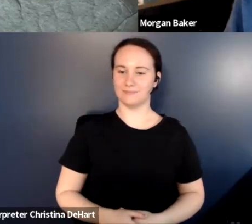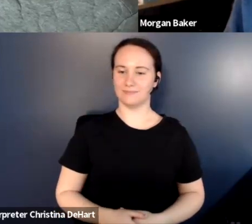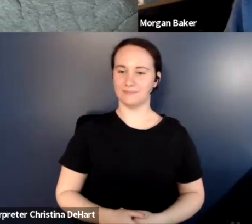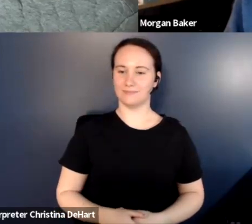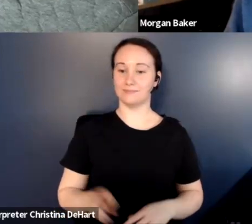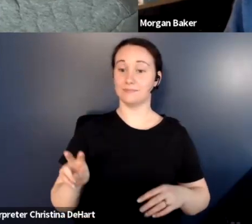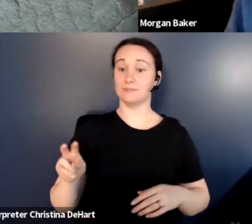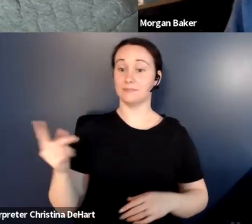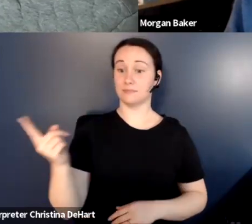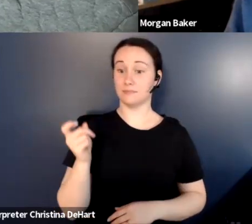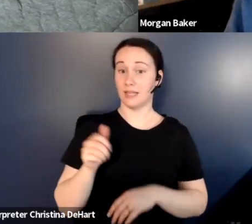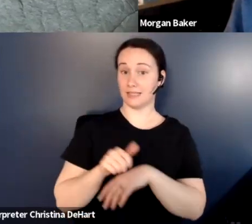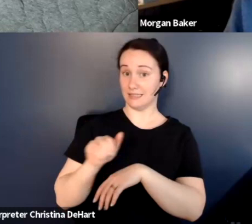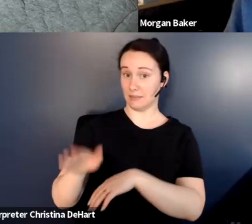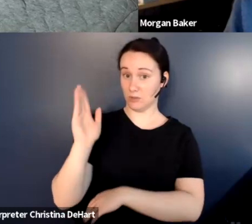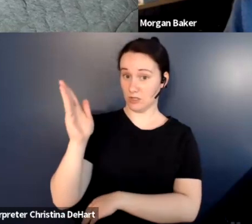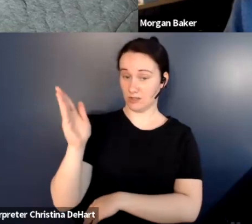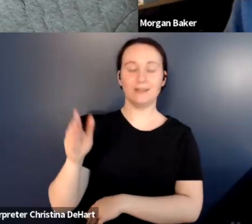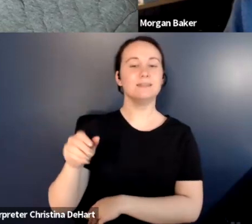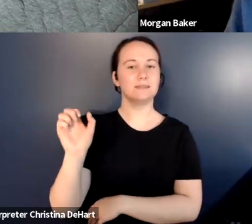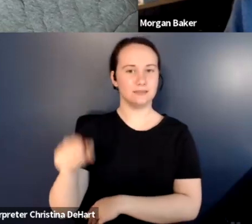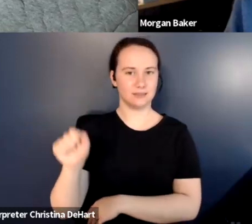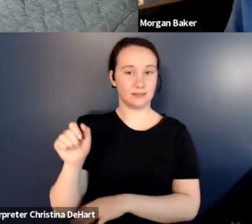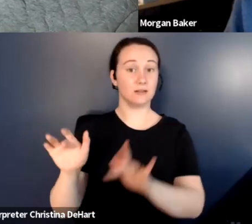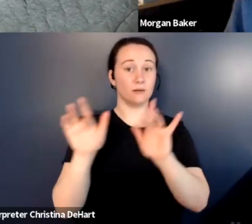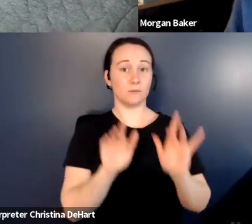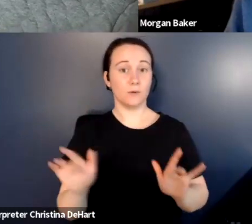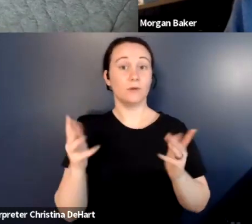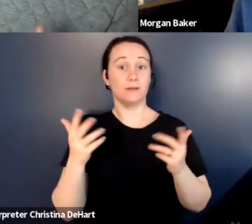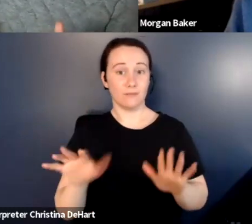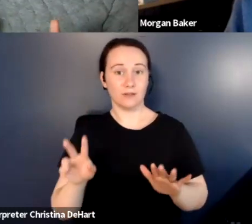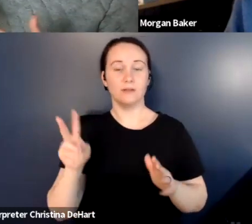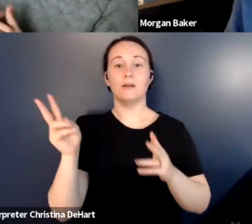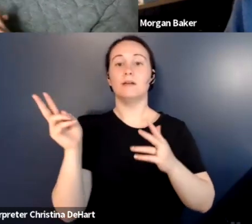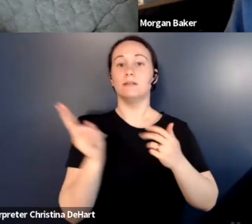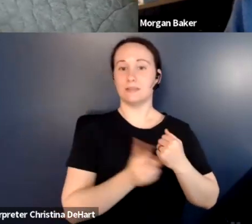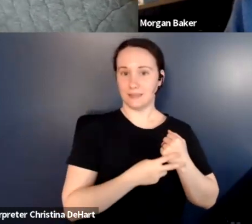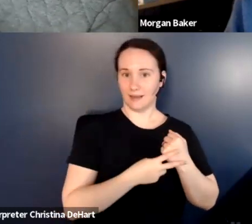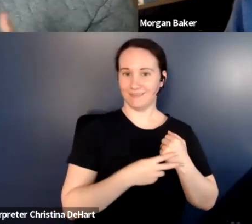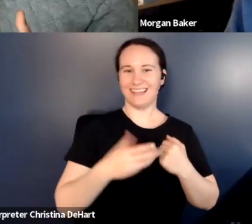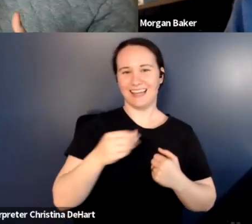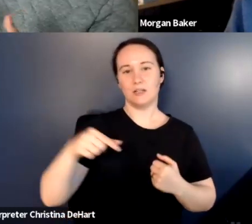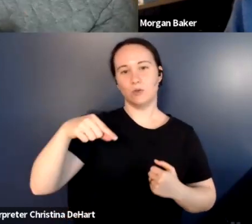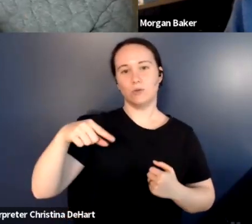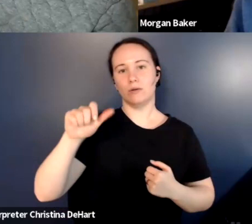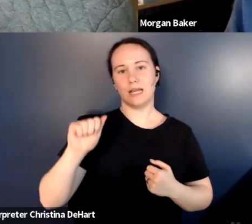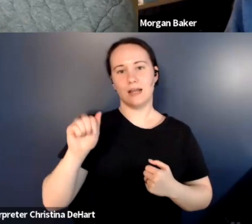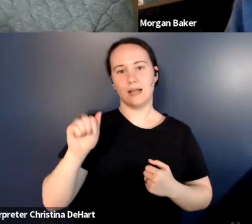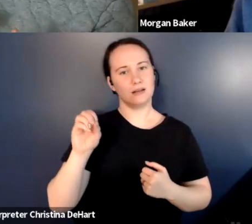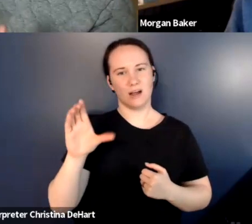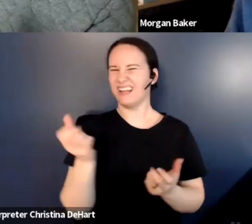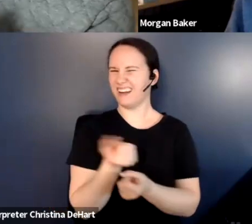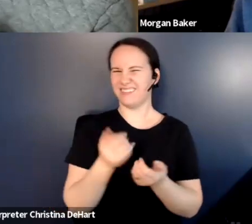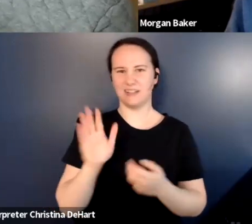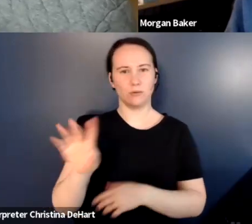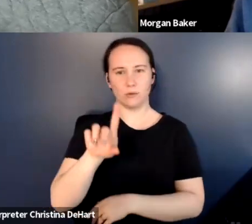Sending the presentation. Yep, we will be sending a recording as well as a question answer document of all of these questions that have been asked today with